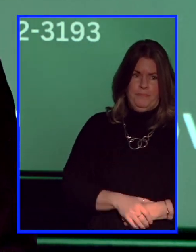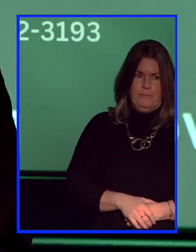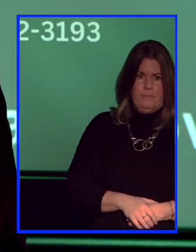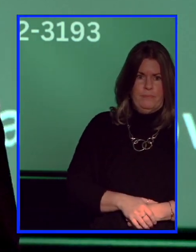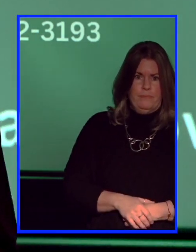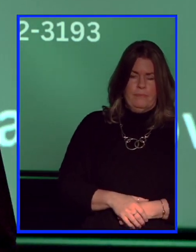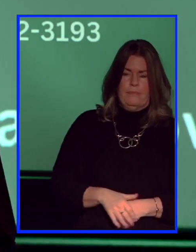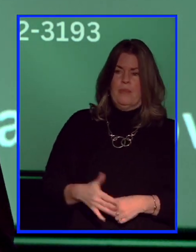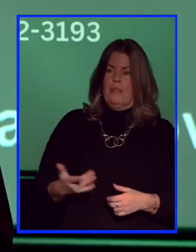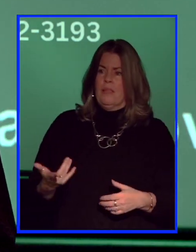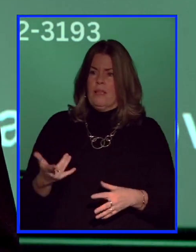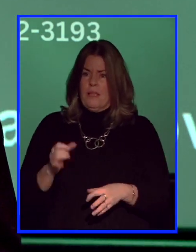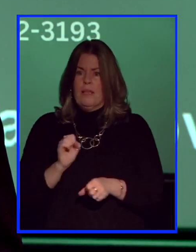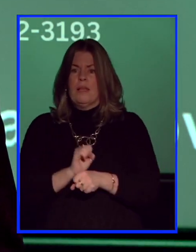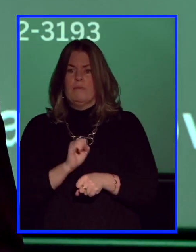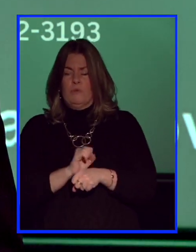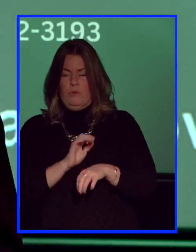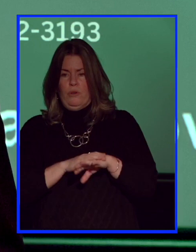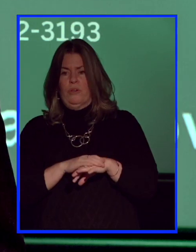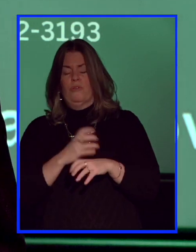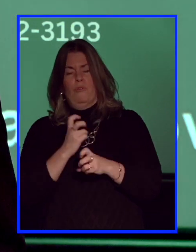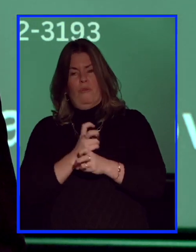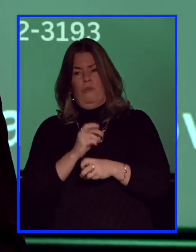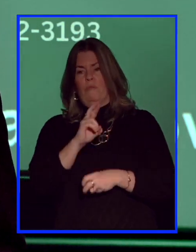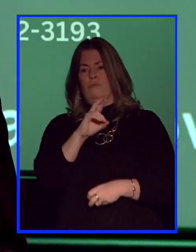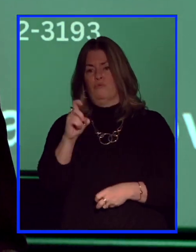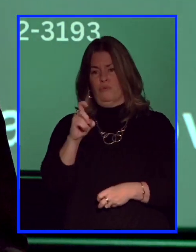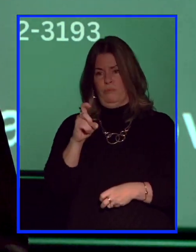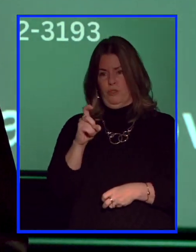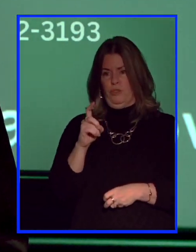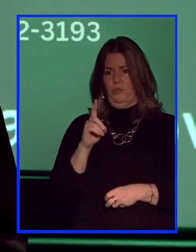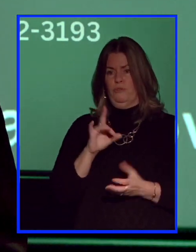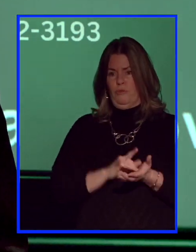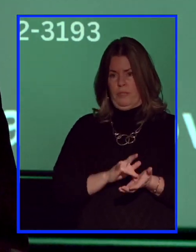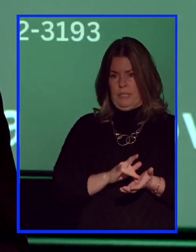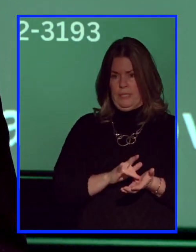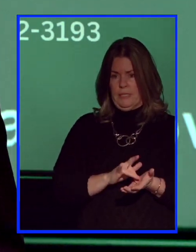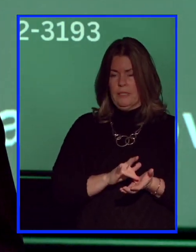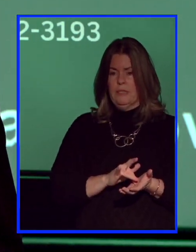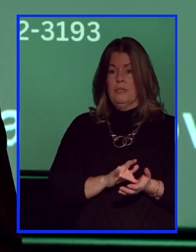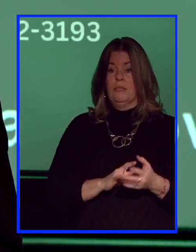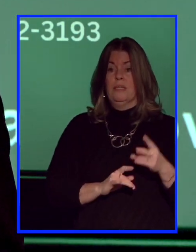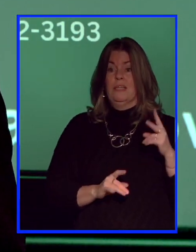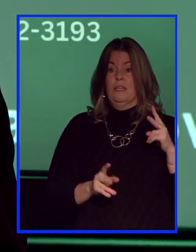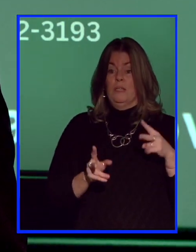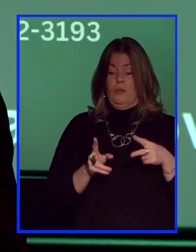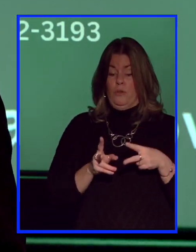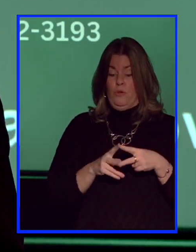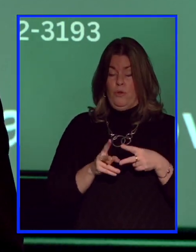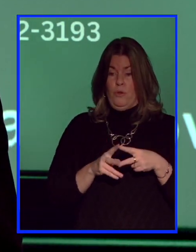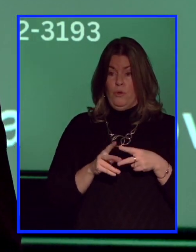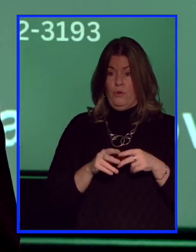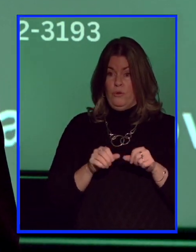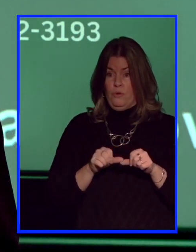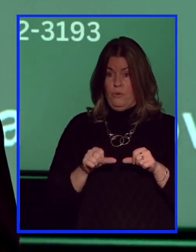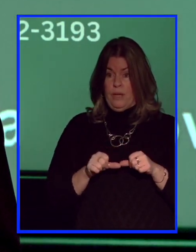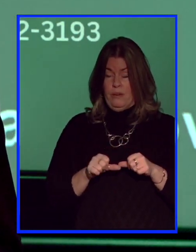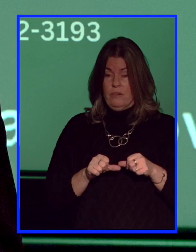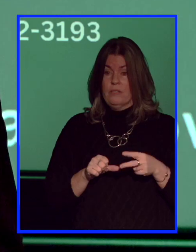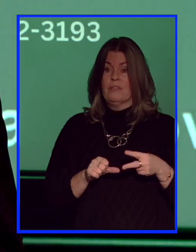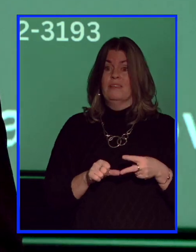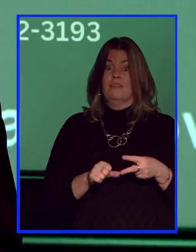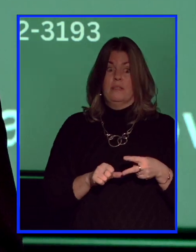working really hard on prescription drugs. Okay? There's two areas. There's patent